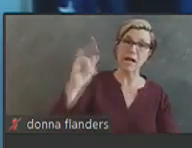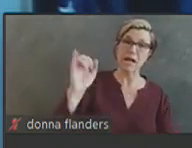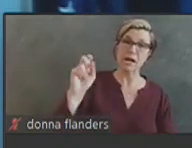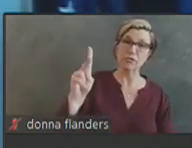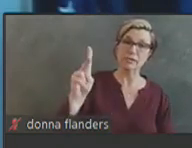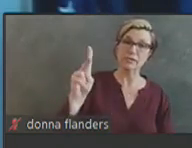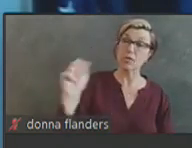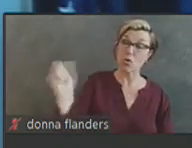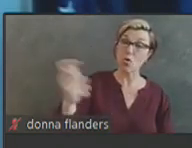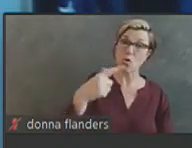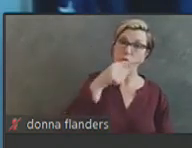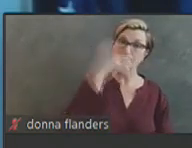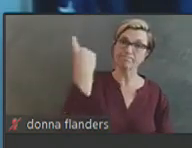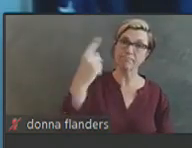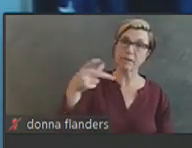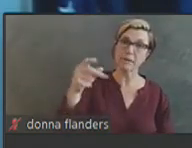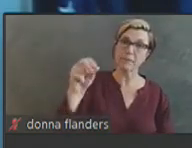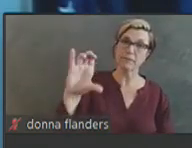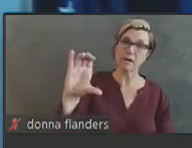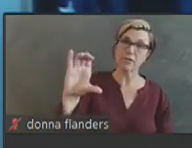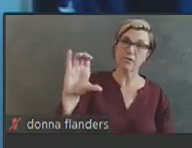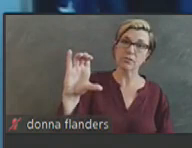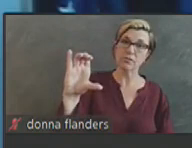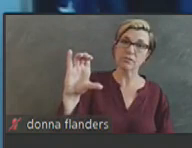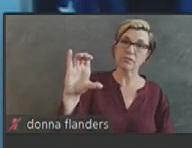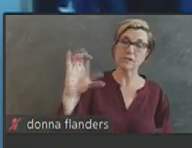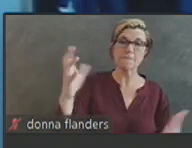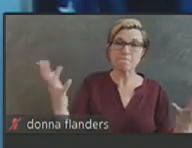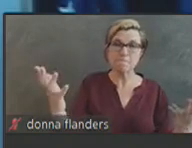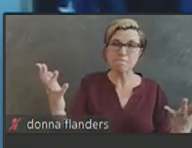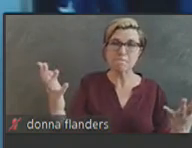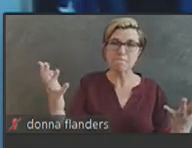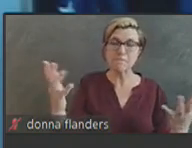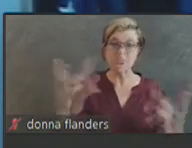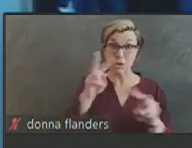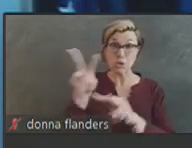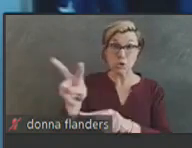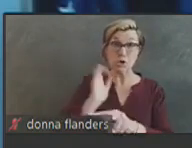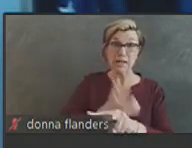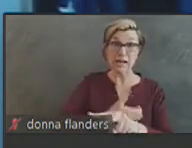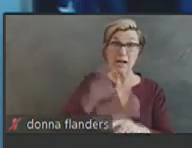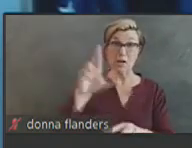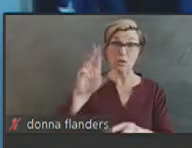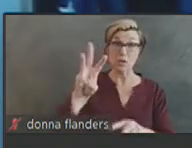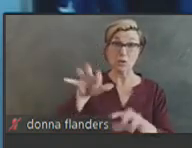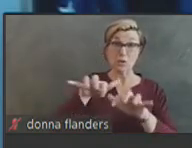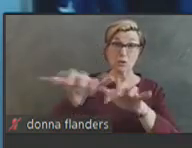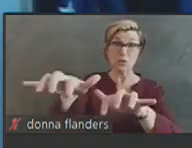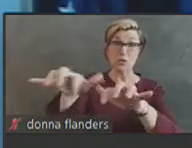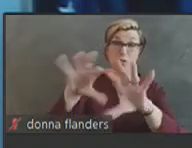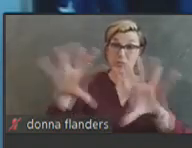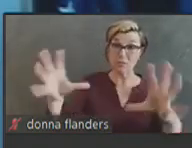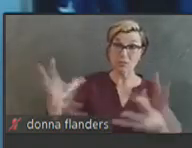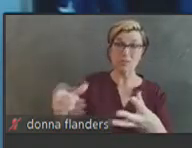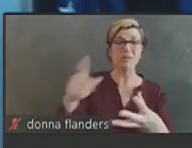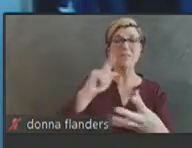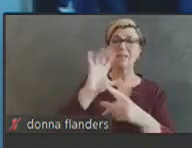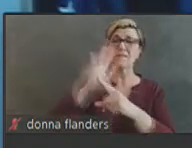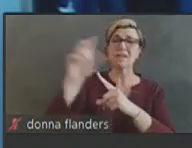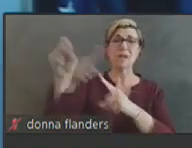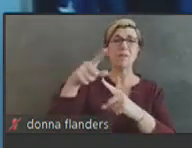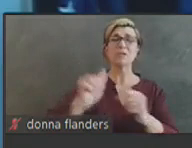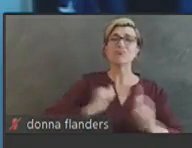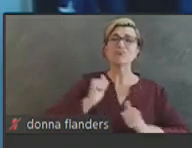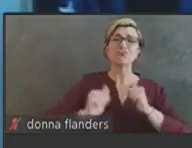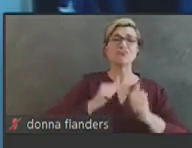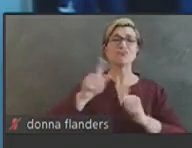be exposed. And if you look at our sanitation crew who are doing a phenomenal job in the face of this crisis,